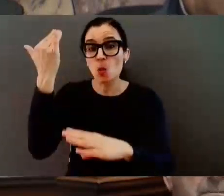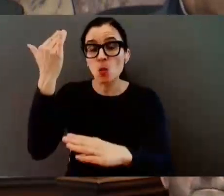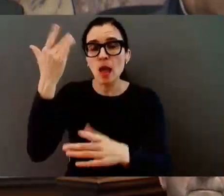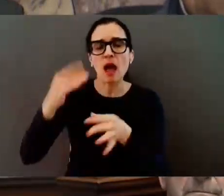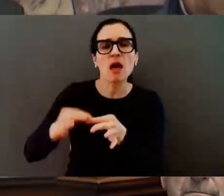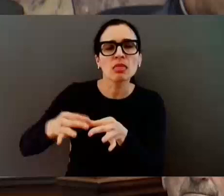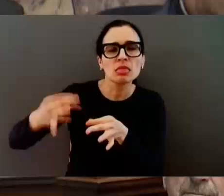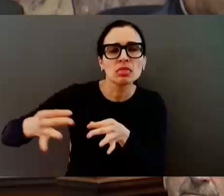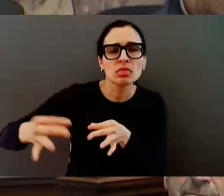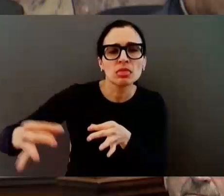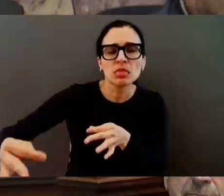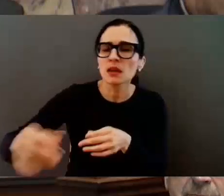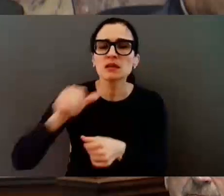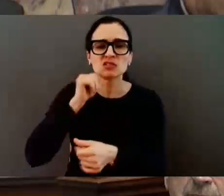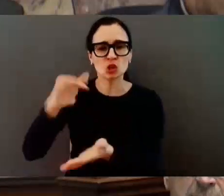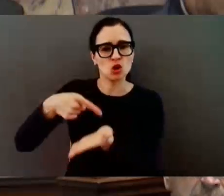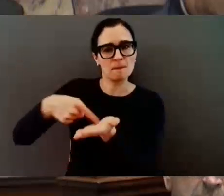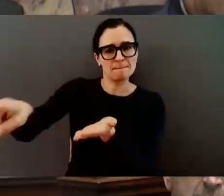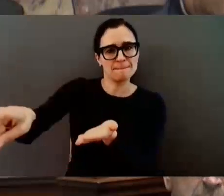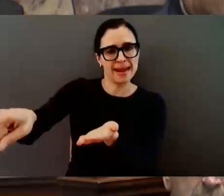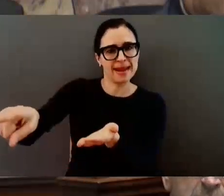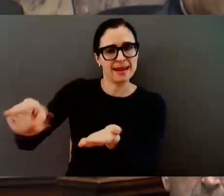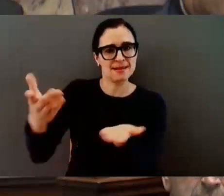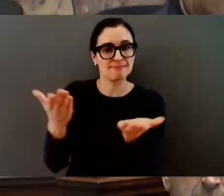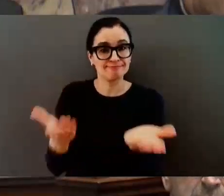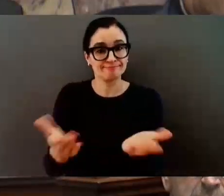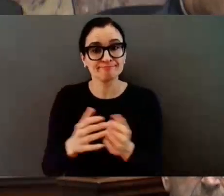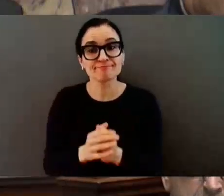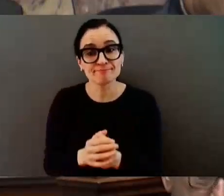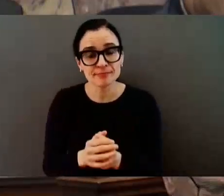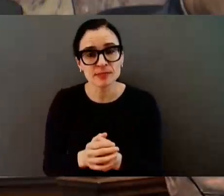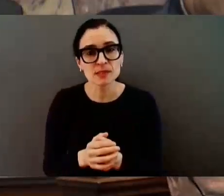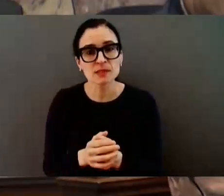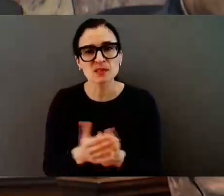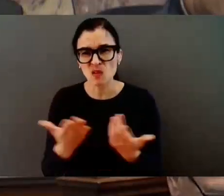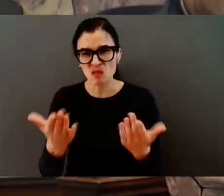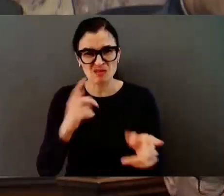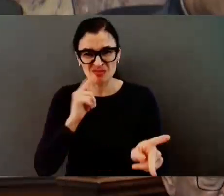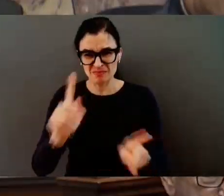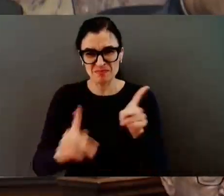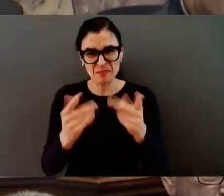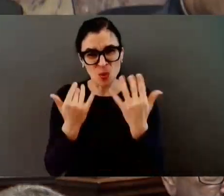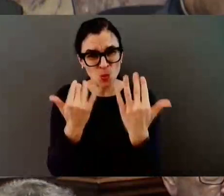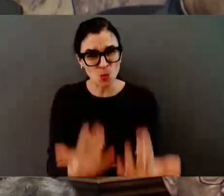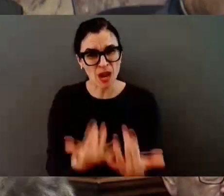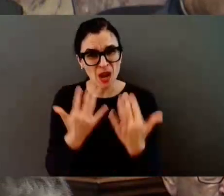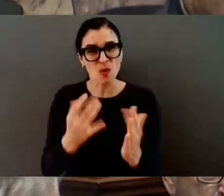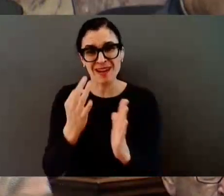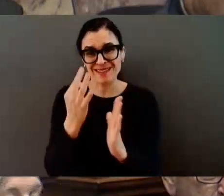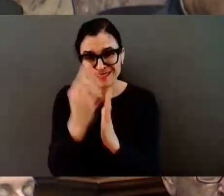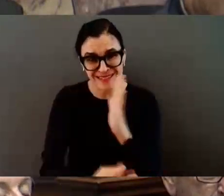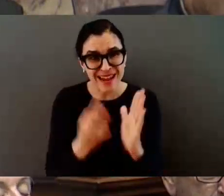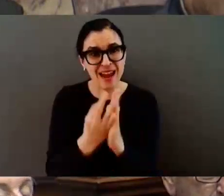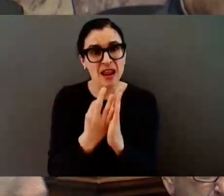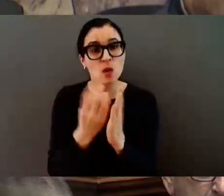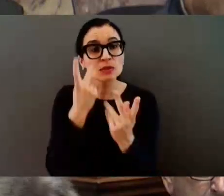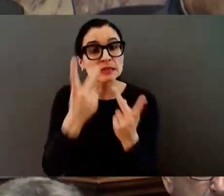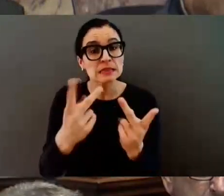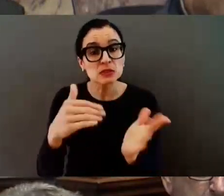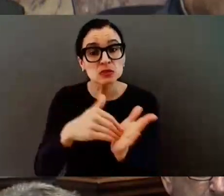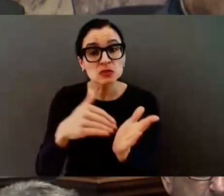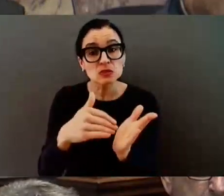up to 9 hours to see a doctor, and they're waiting months for a specialist. And now the specialists are talking about withdrawing their